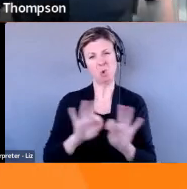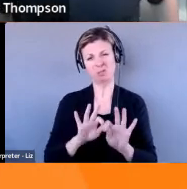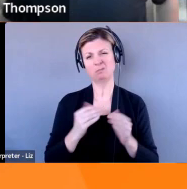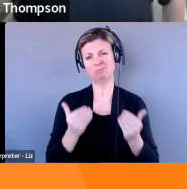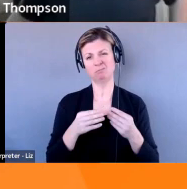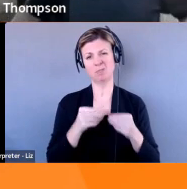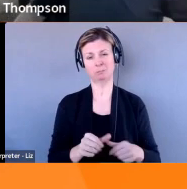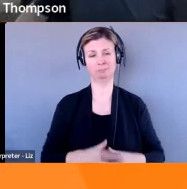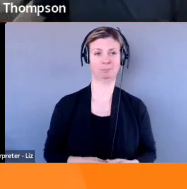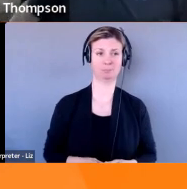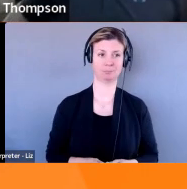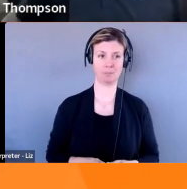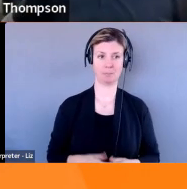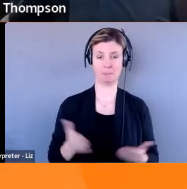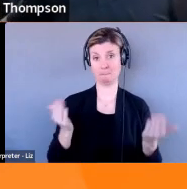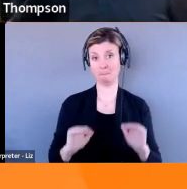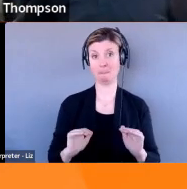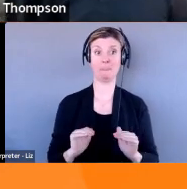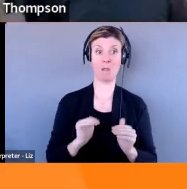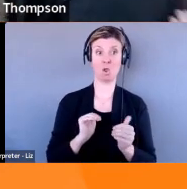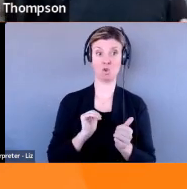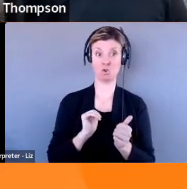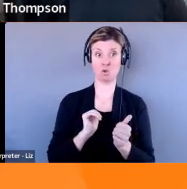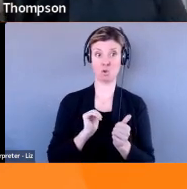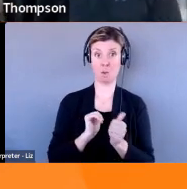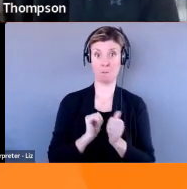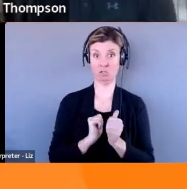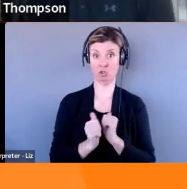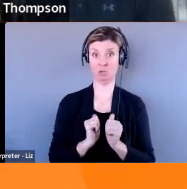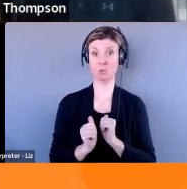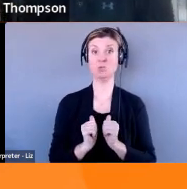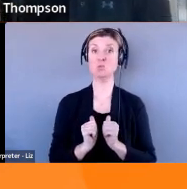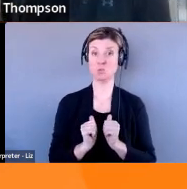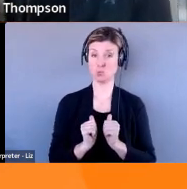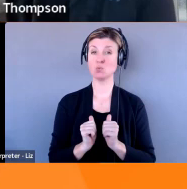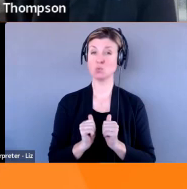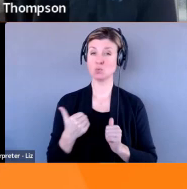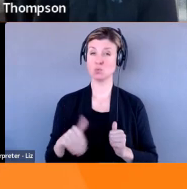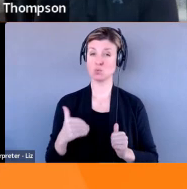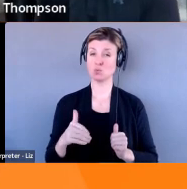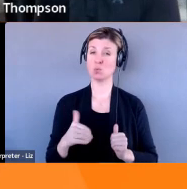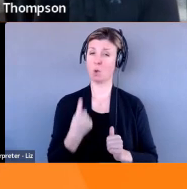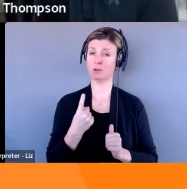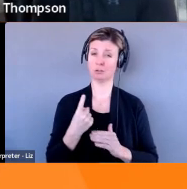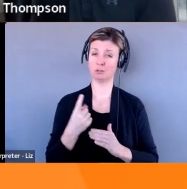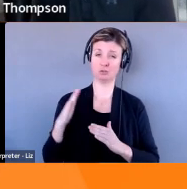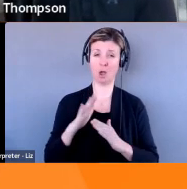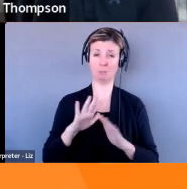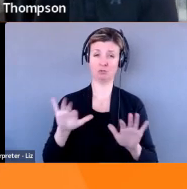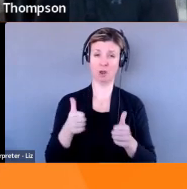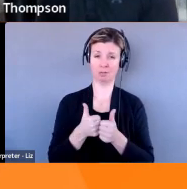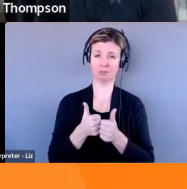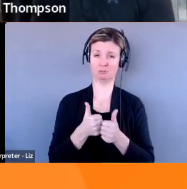Now, competition is probably the biggest challenge that we have on Amazon. There's lots of